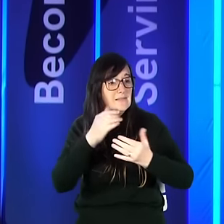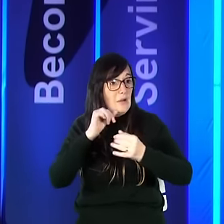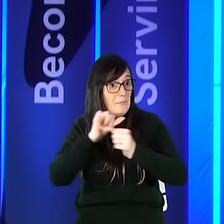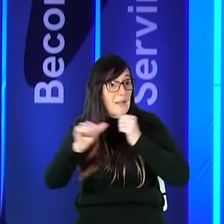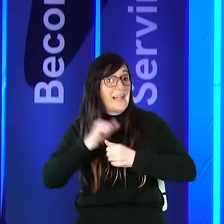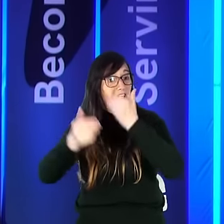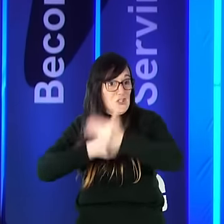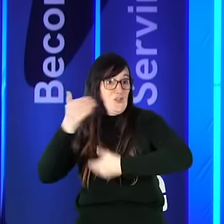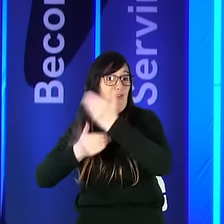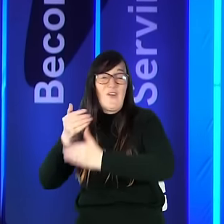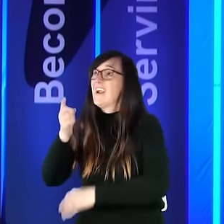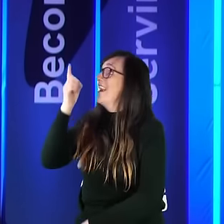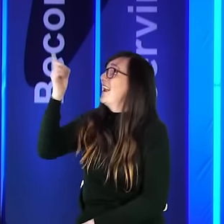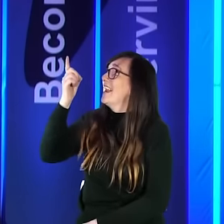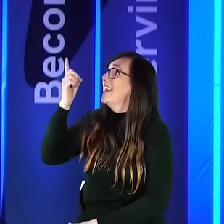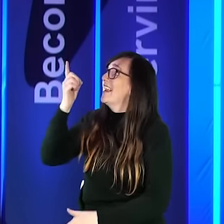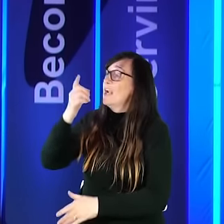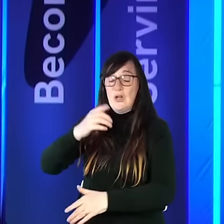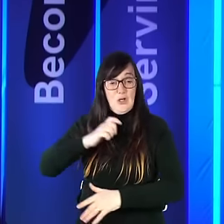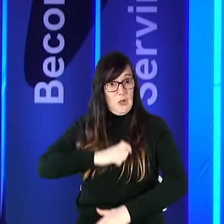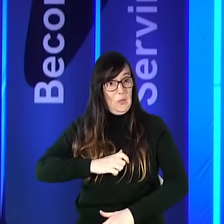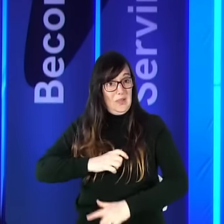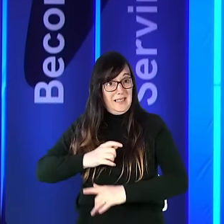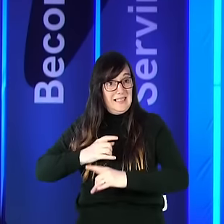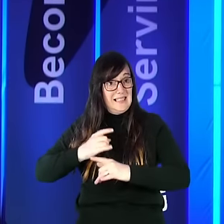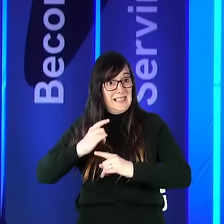human sexuality than the world does.